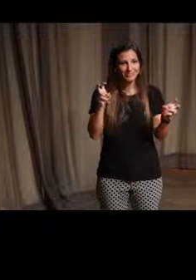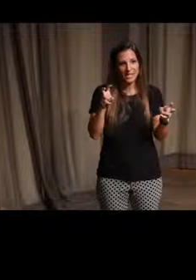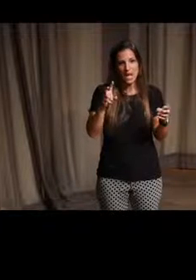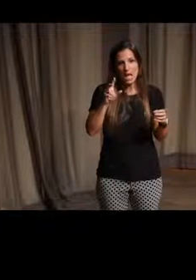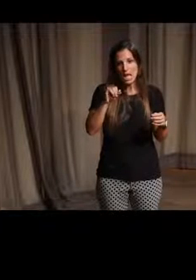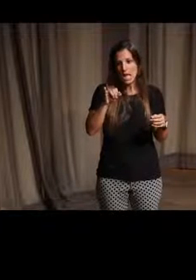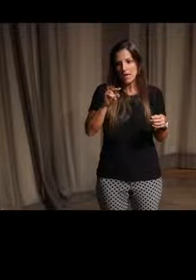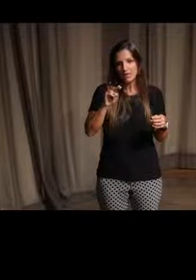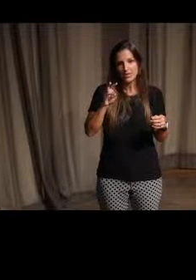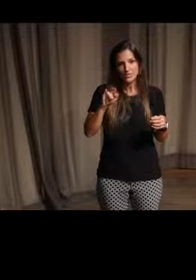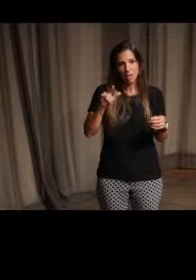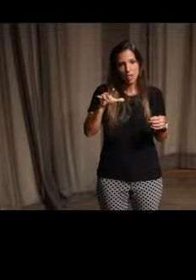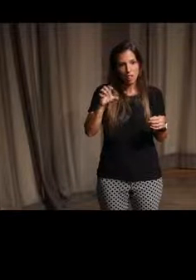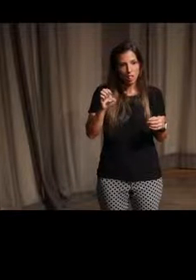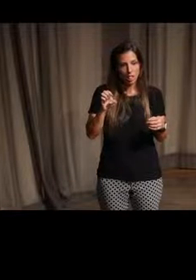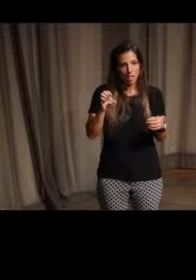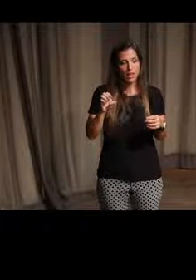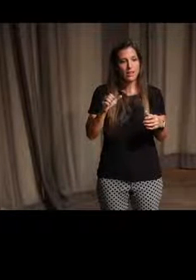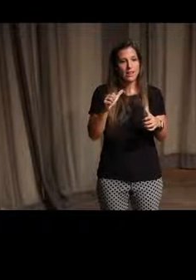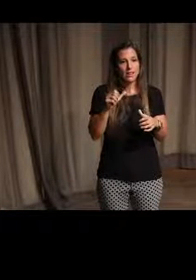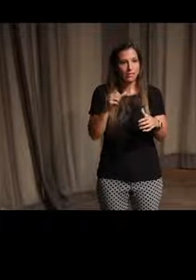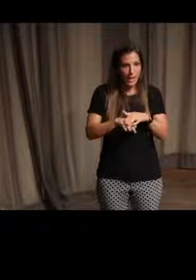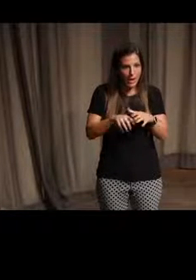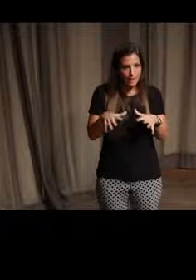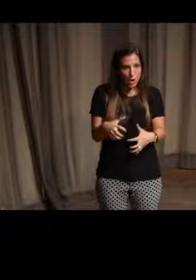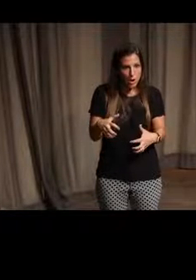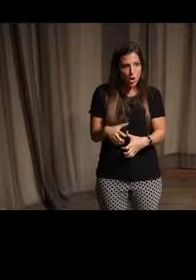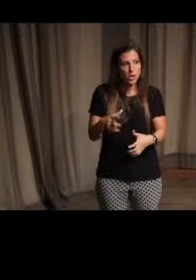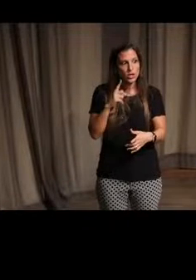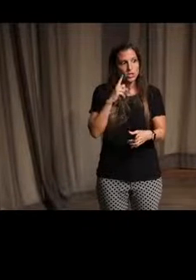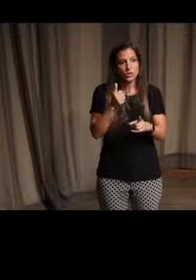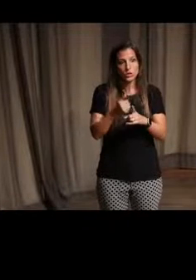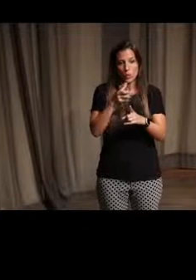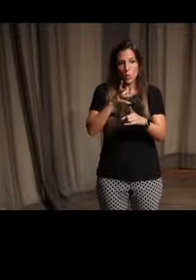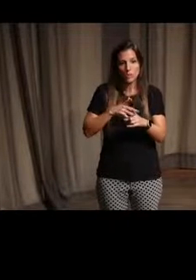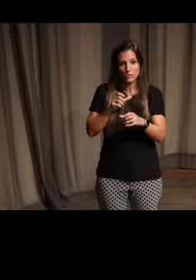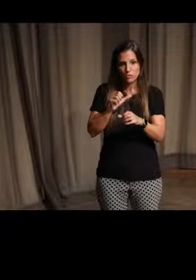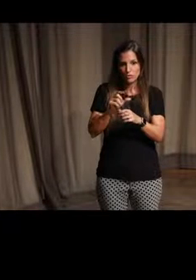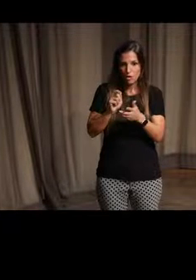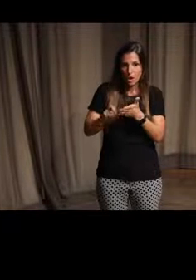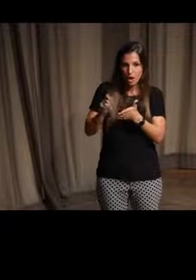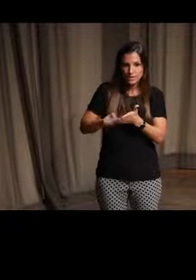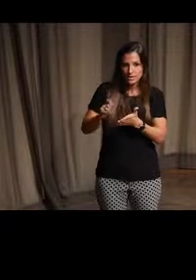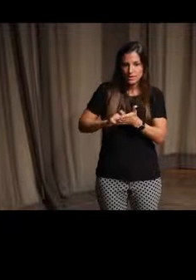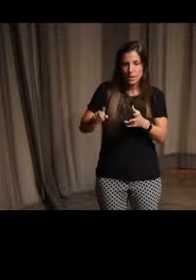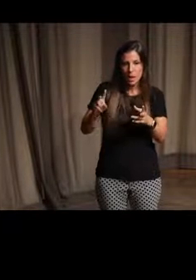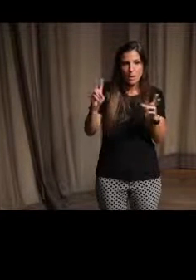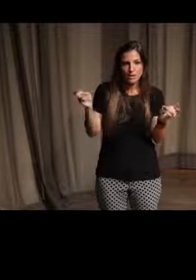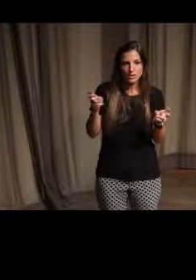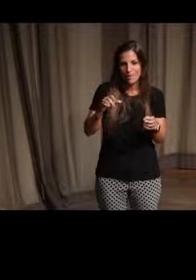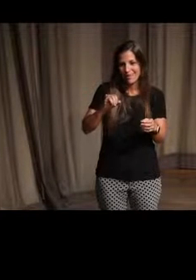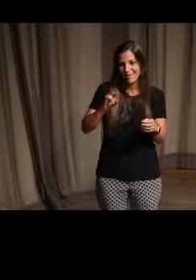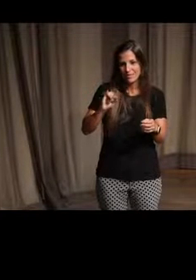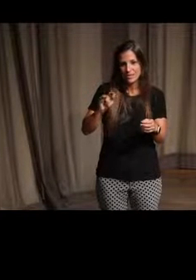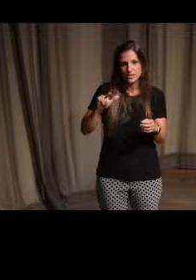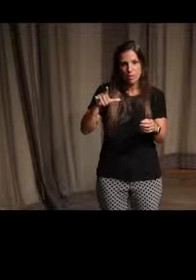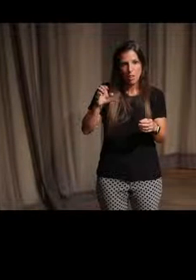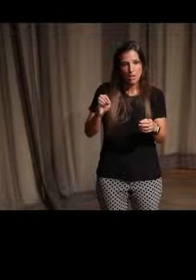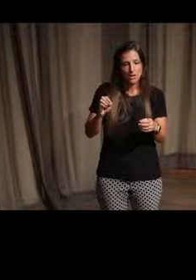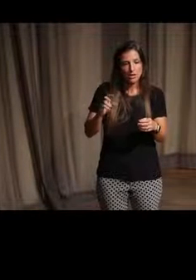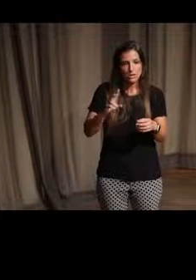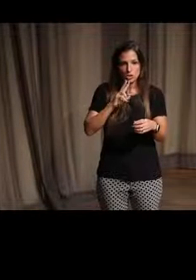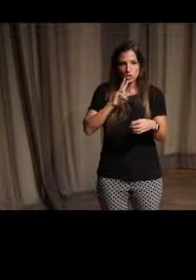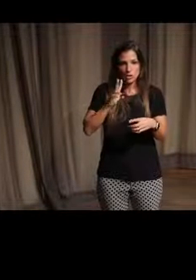women perform. There's a theorist, Silvia Federici, she writes a lot about this invisible labor that women do. She calls it